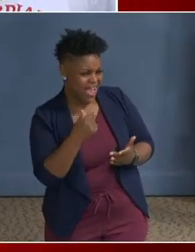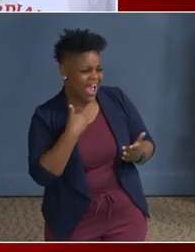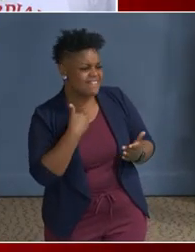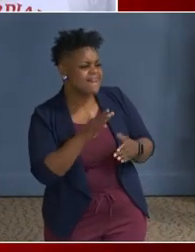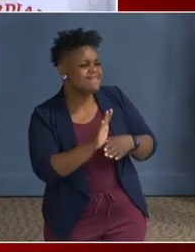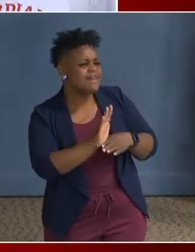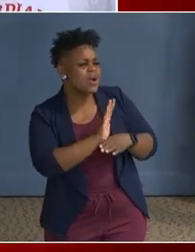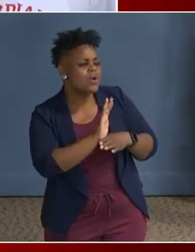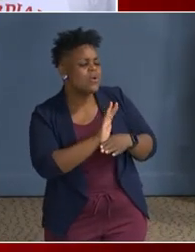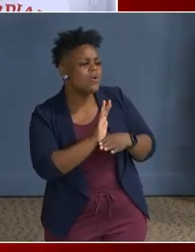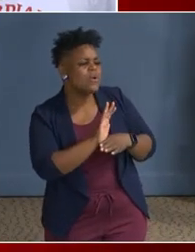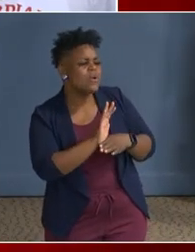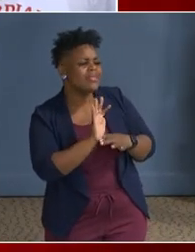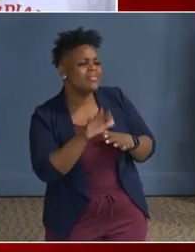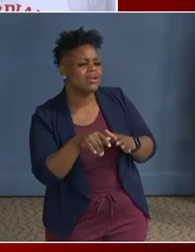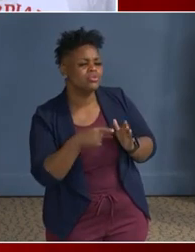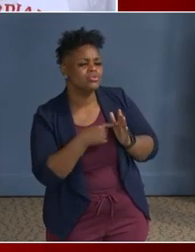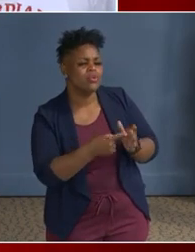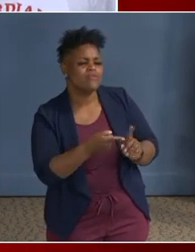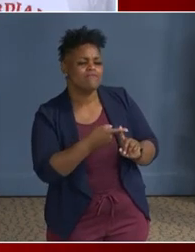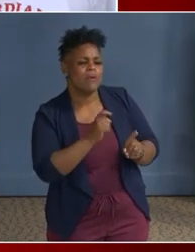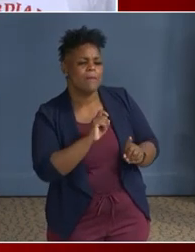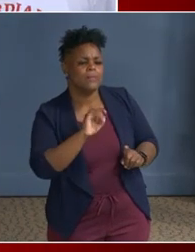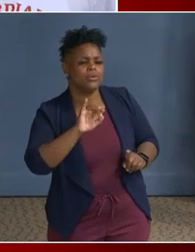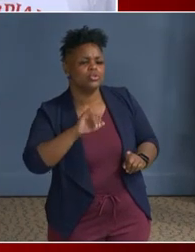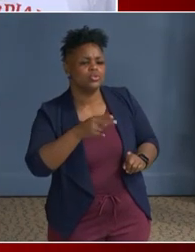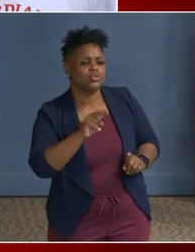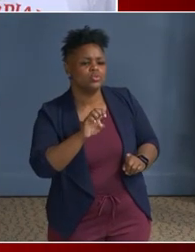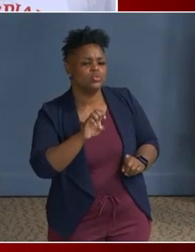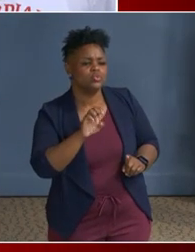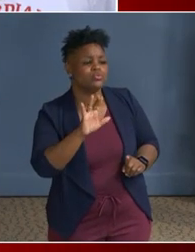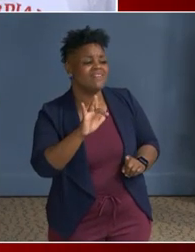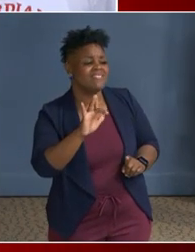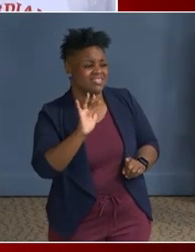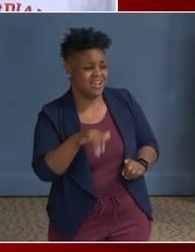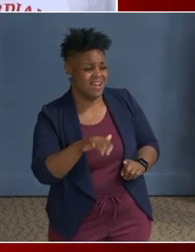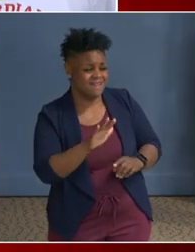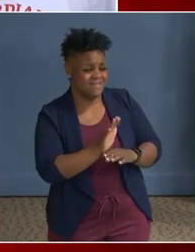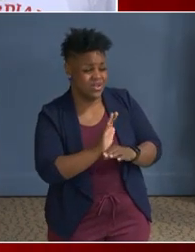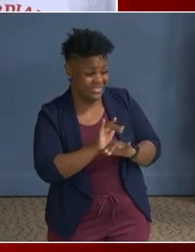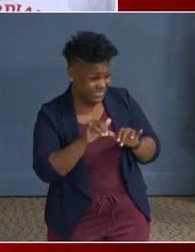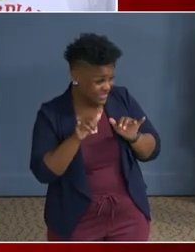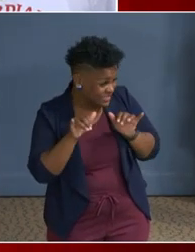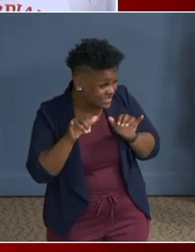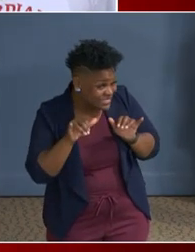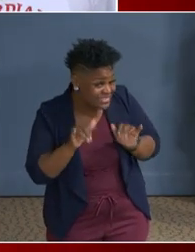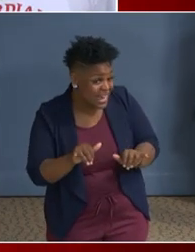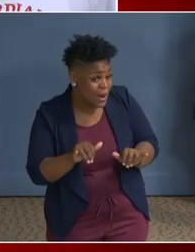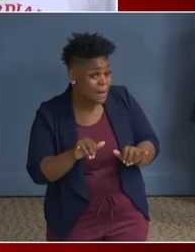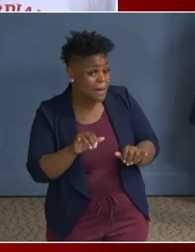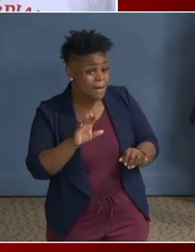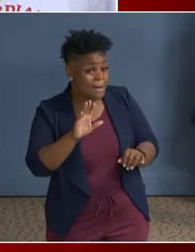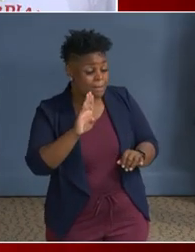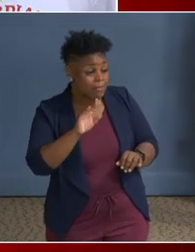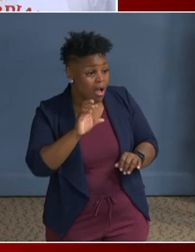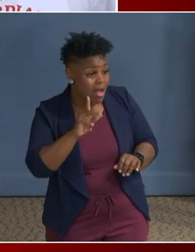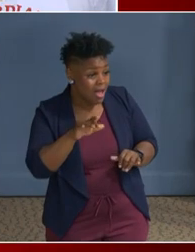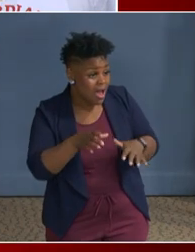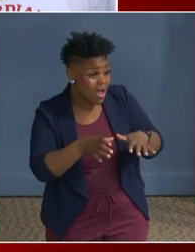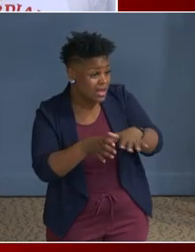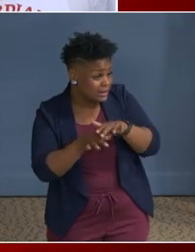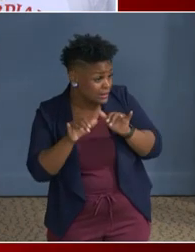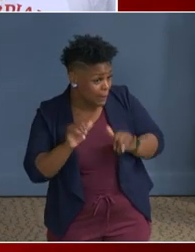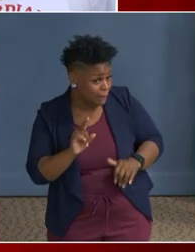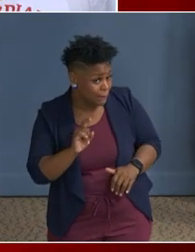as I recall, June 26th. Same block, the video shows guys getting out of a car